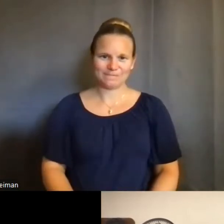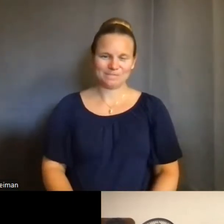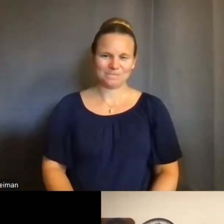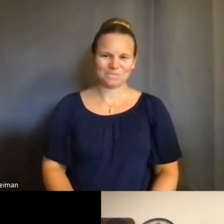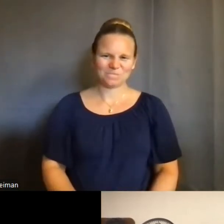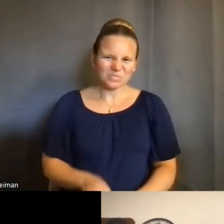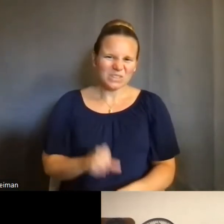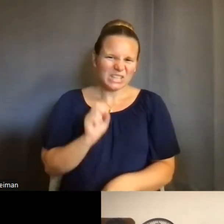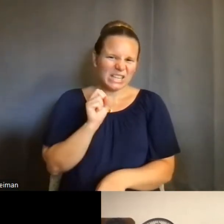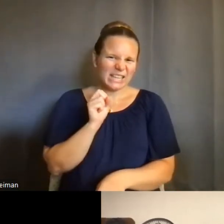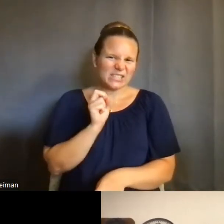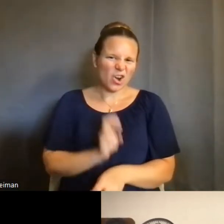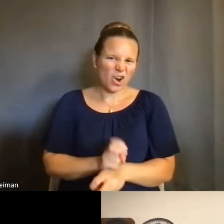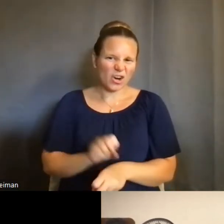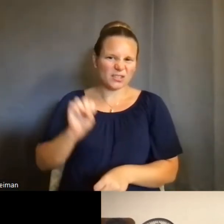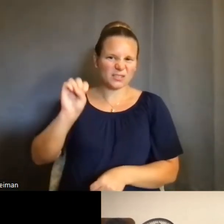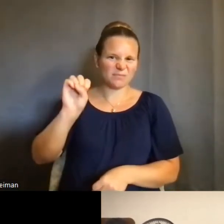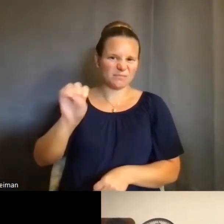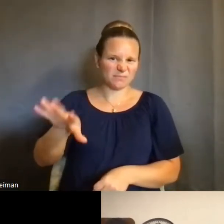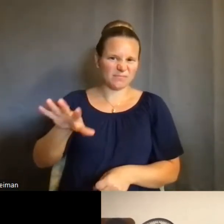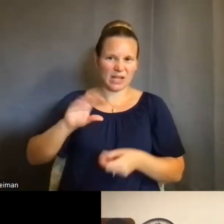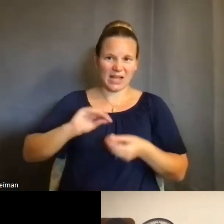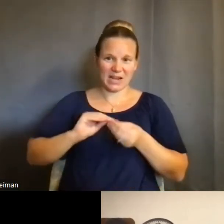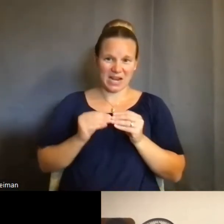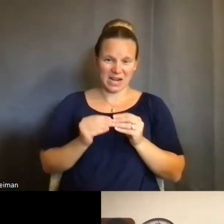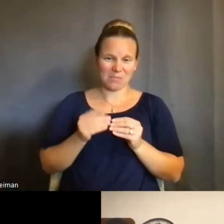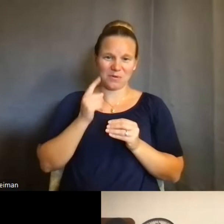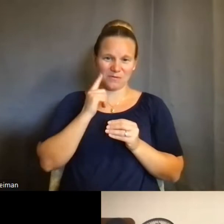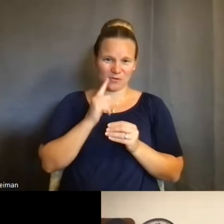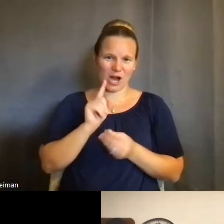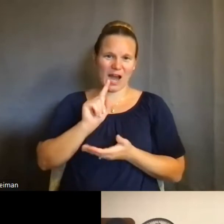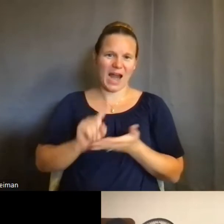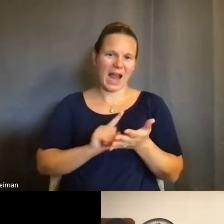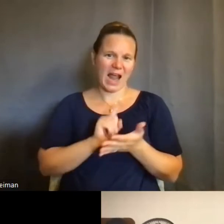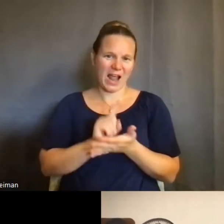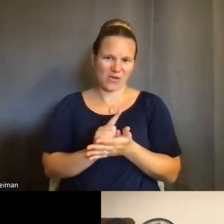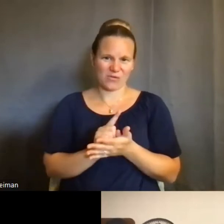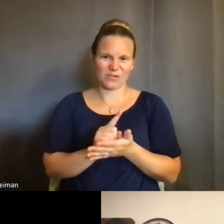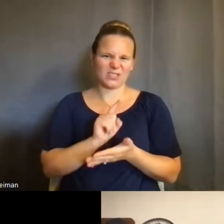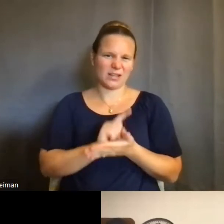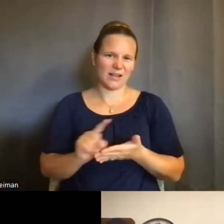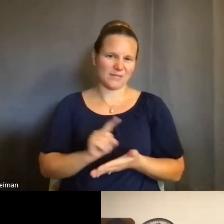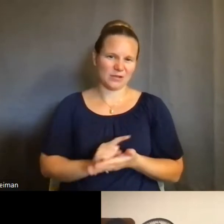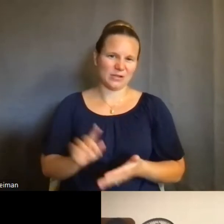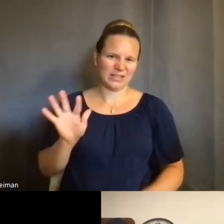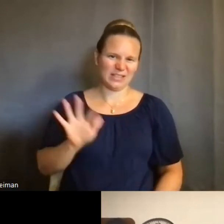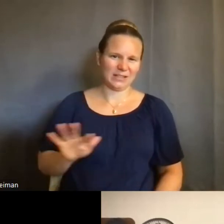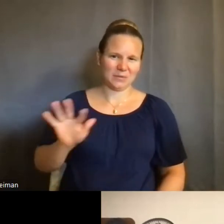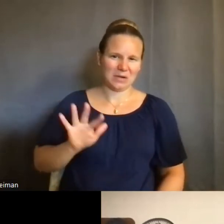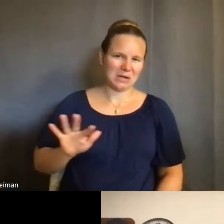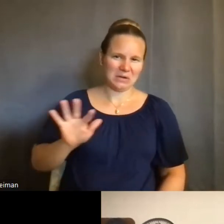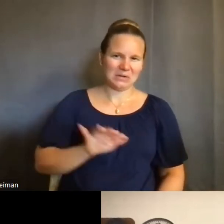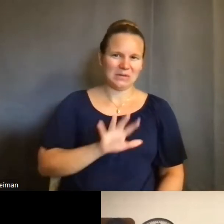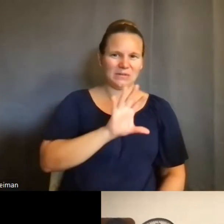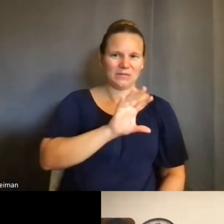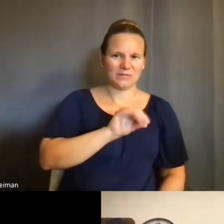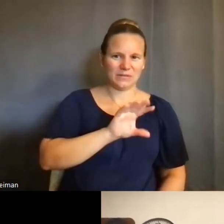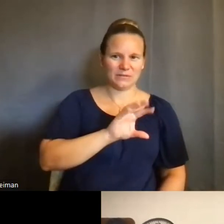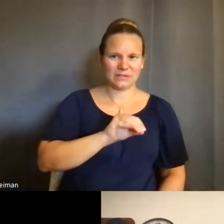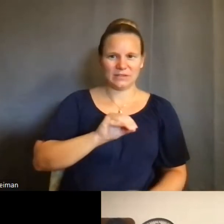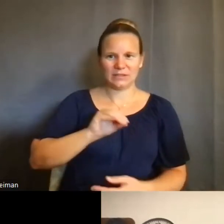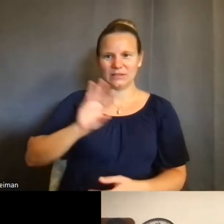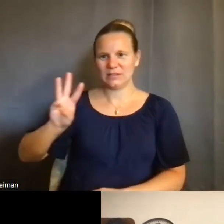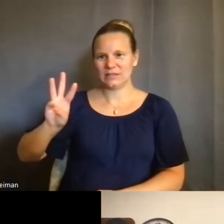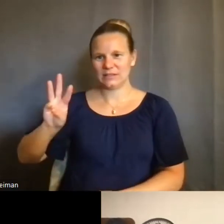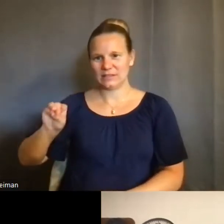give a solid number down to the hours per week, but I would say it's somewhere around 50 to 60. Would